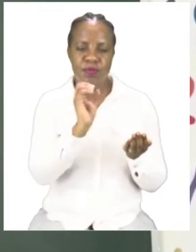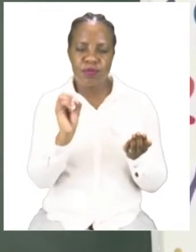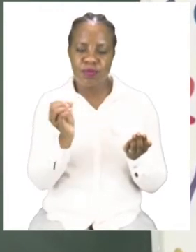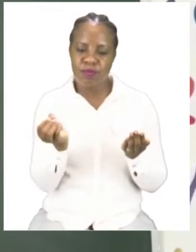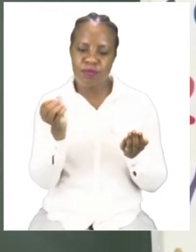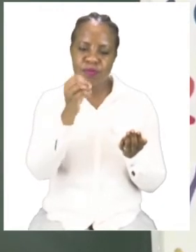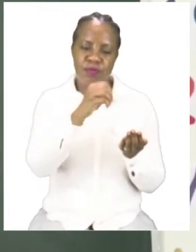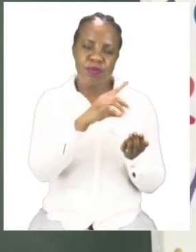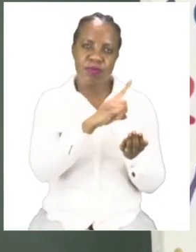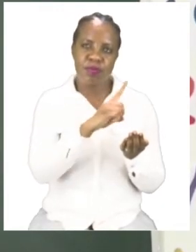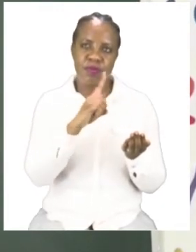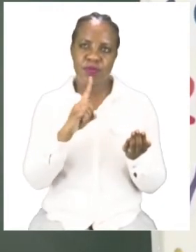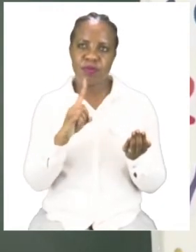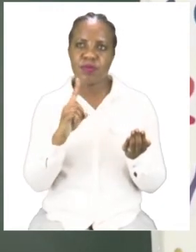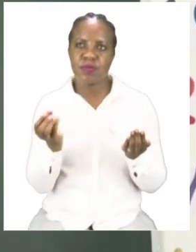11,